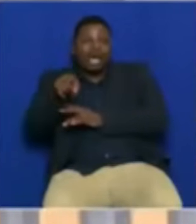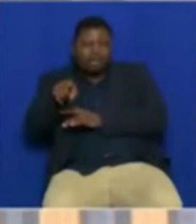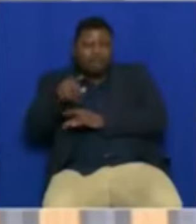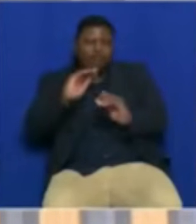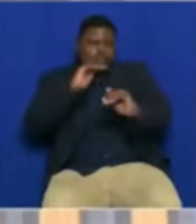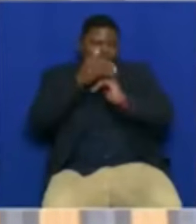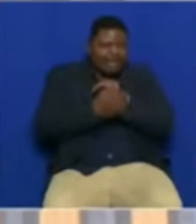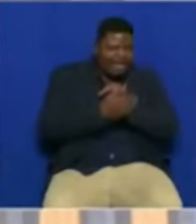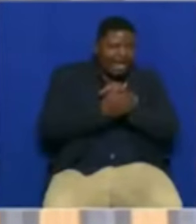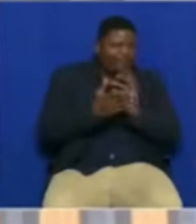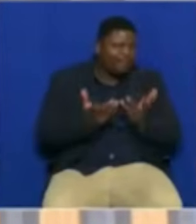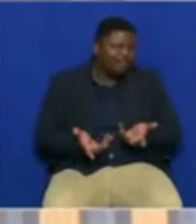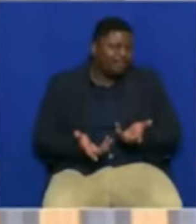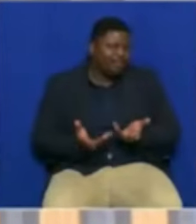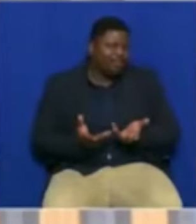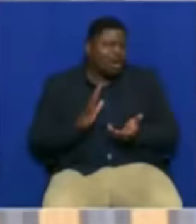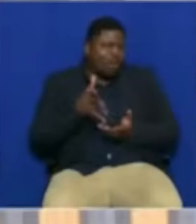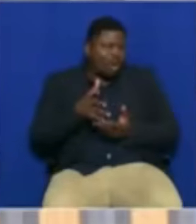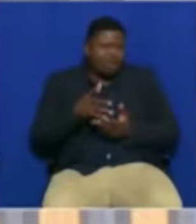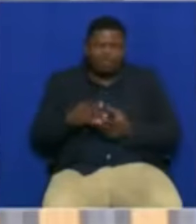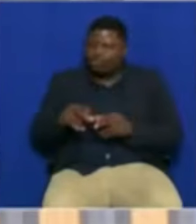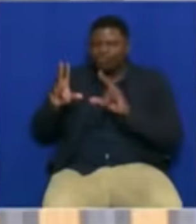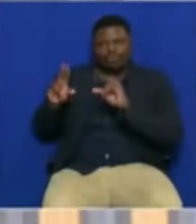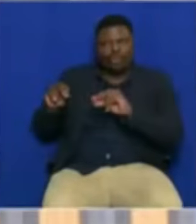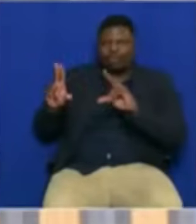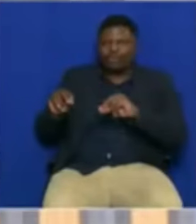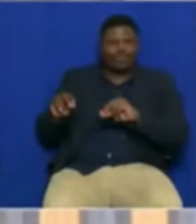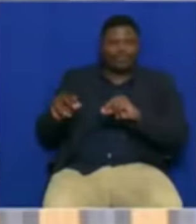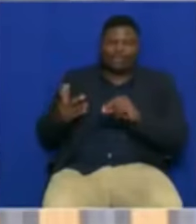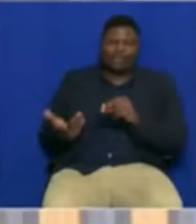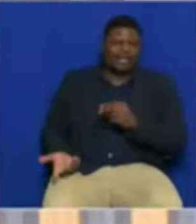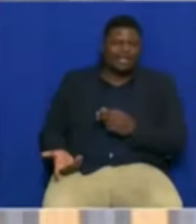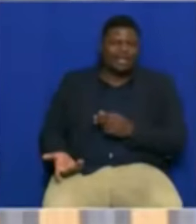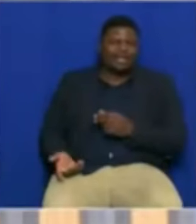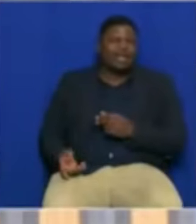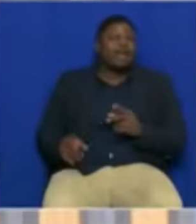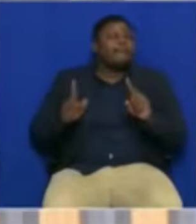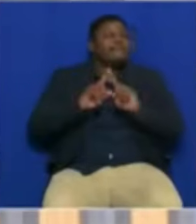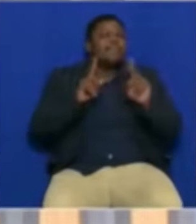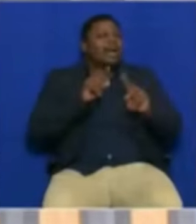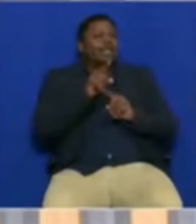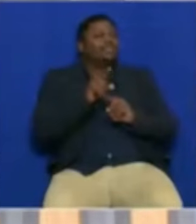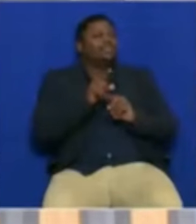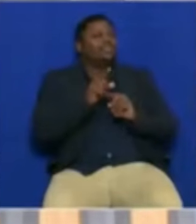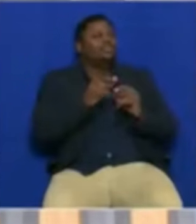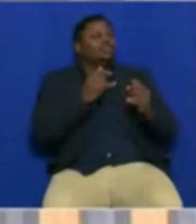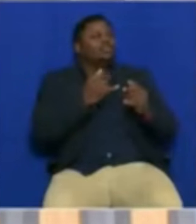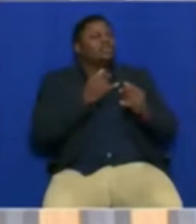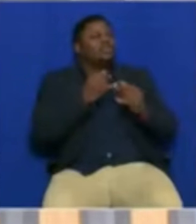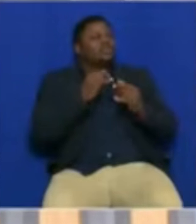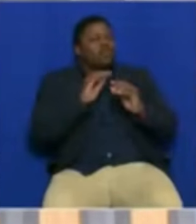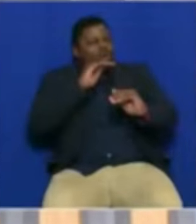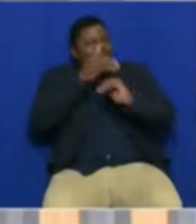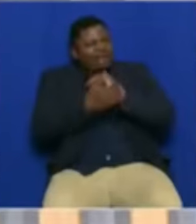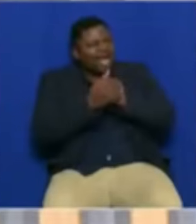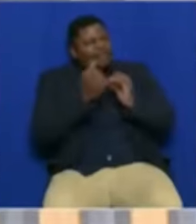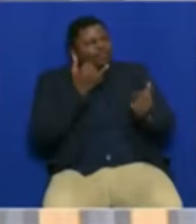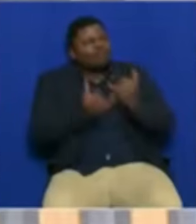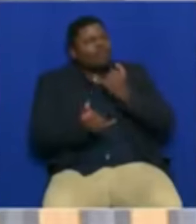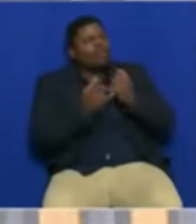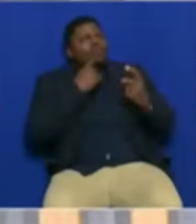really all I wanted to know. What are you faulting about this cover-up complaint? Thank you. Yes,